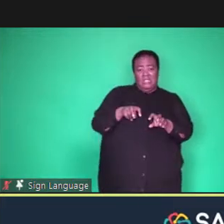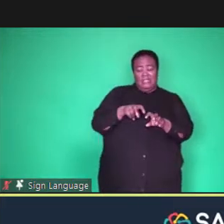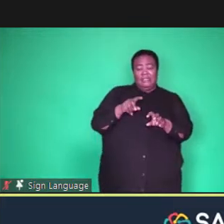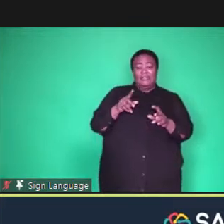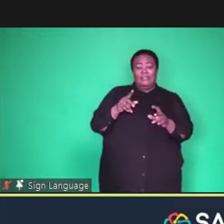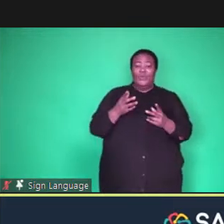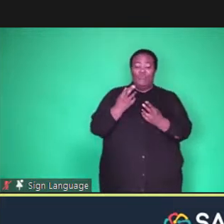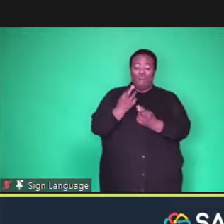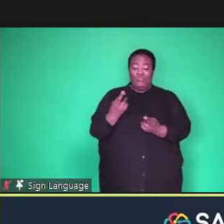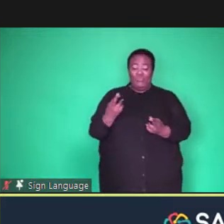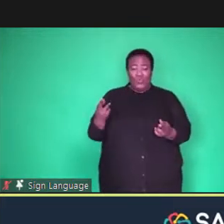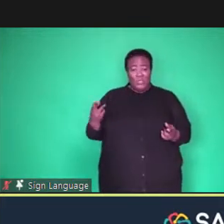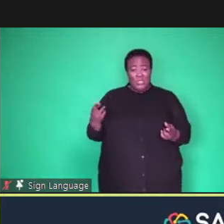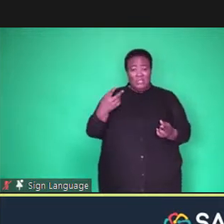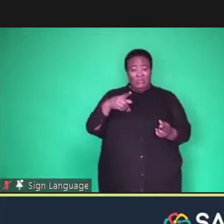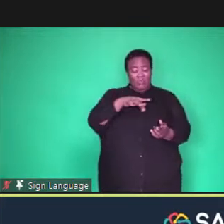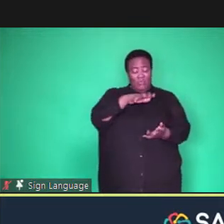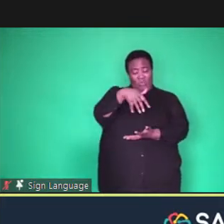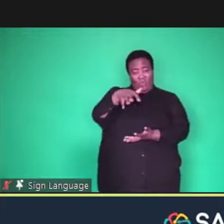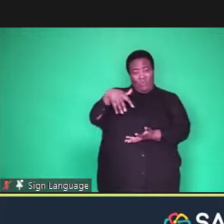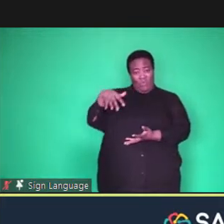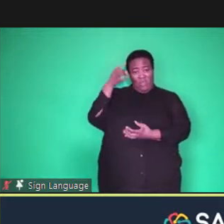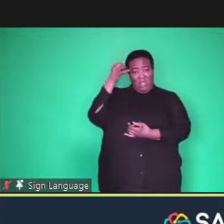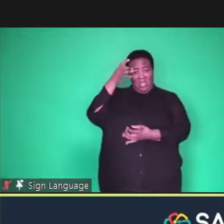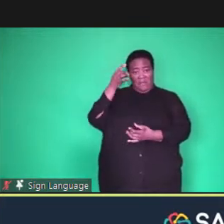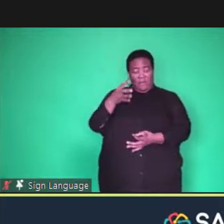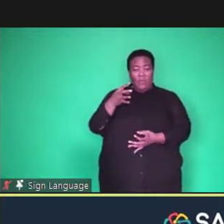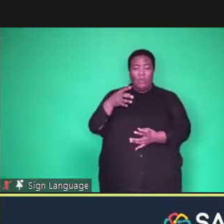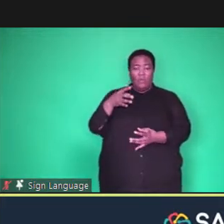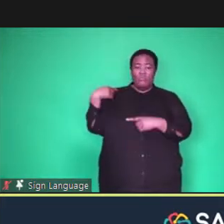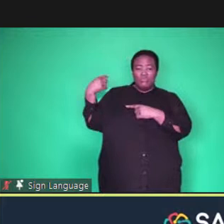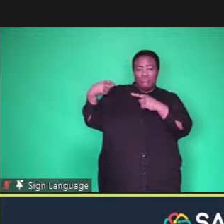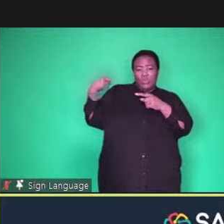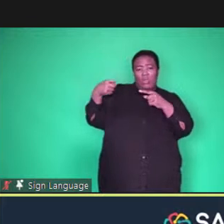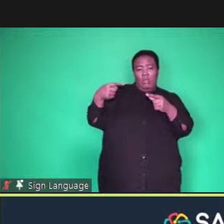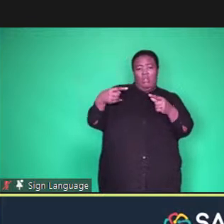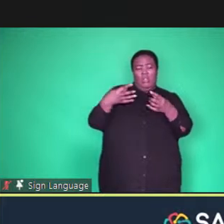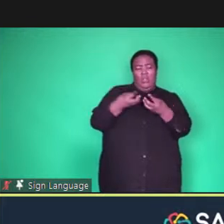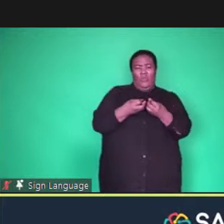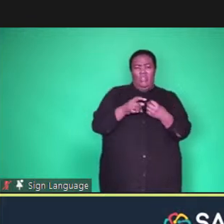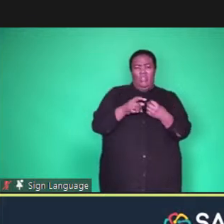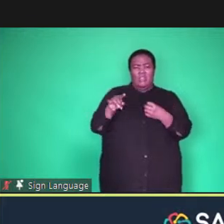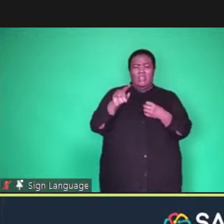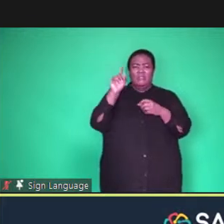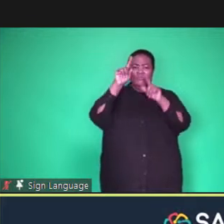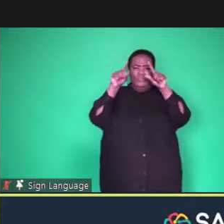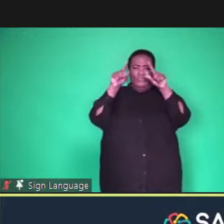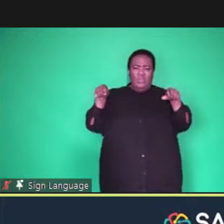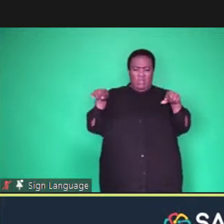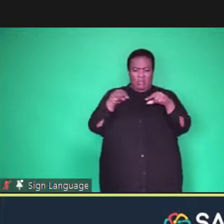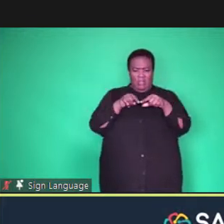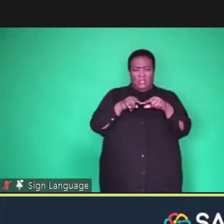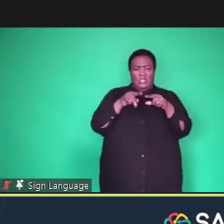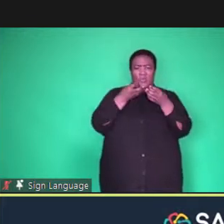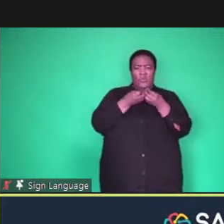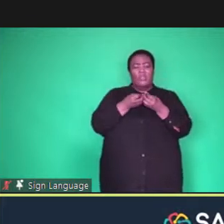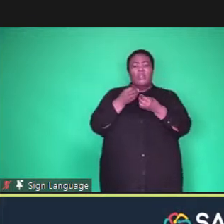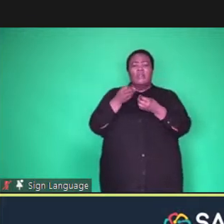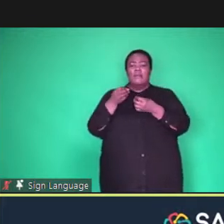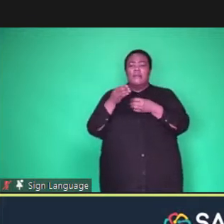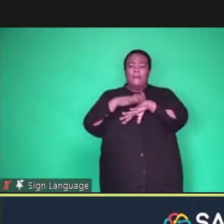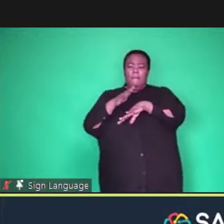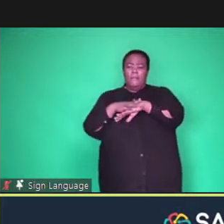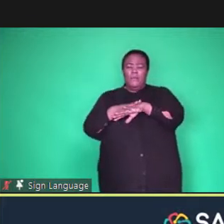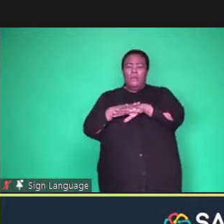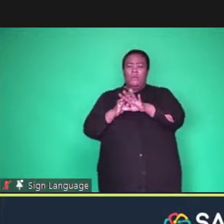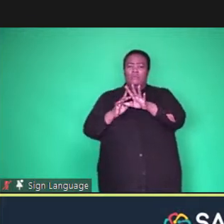with this. And just as Marcia was showing, the triangulation of national census with other less traditional data sets